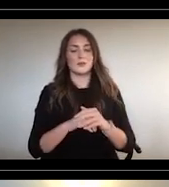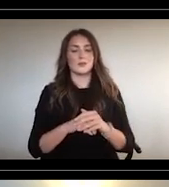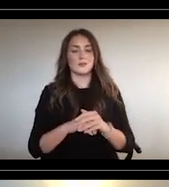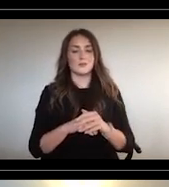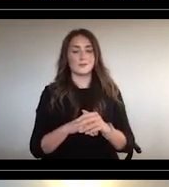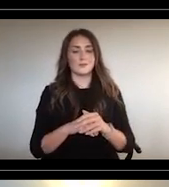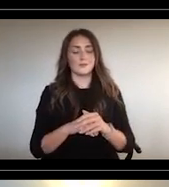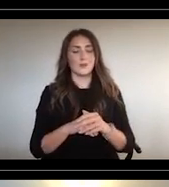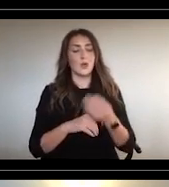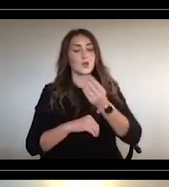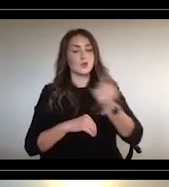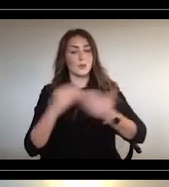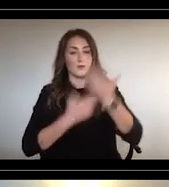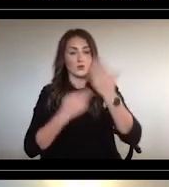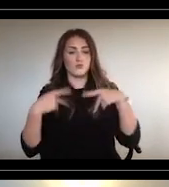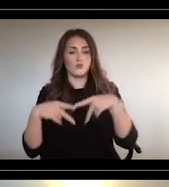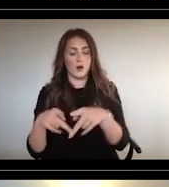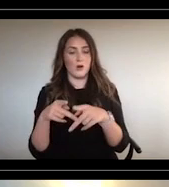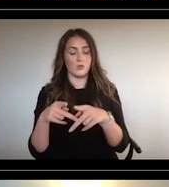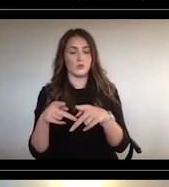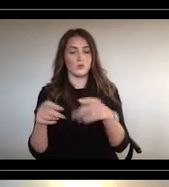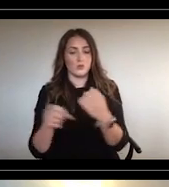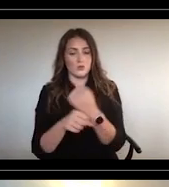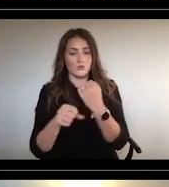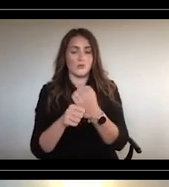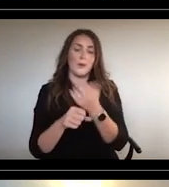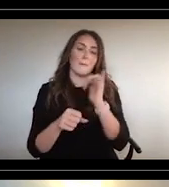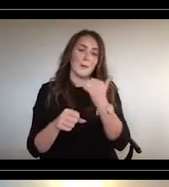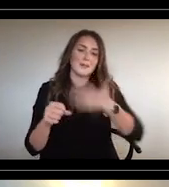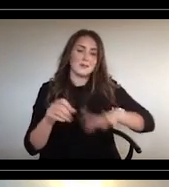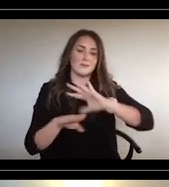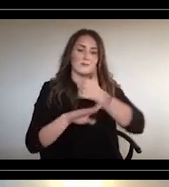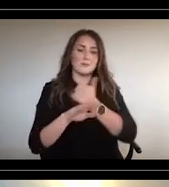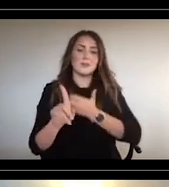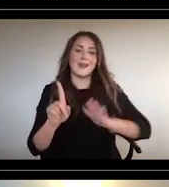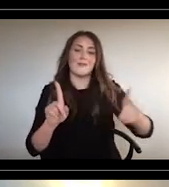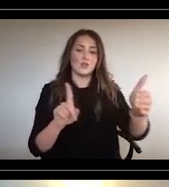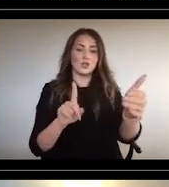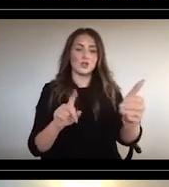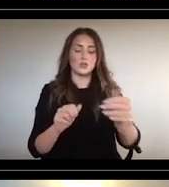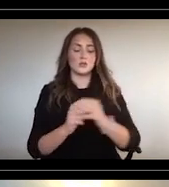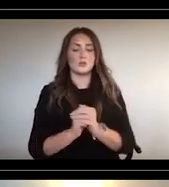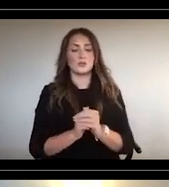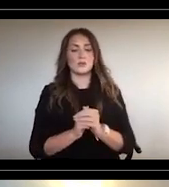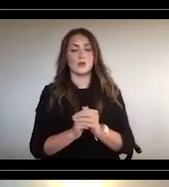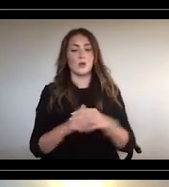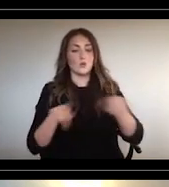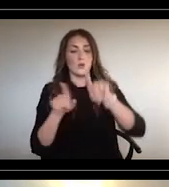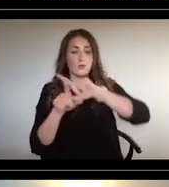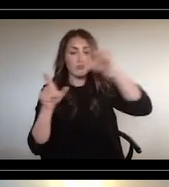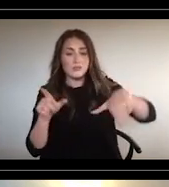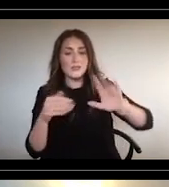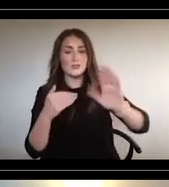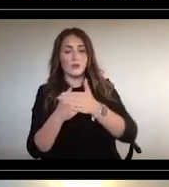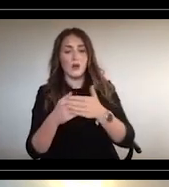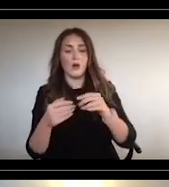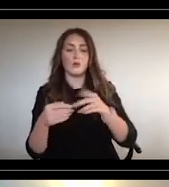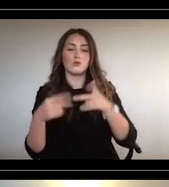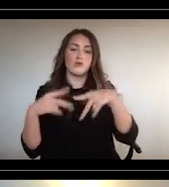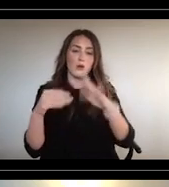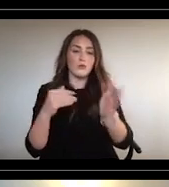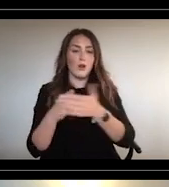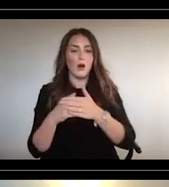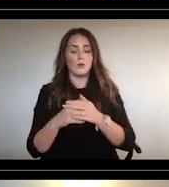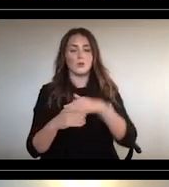new roads and some of the service diversions, particularly where we're replacing roads and bridges which cross the route of the Lower